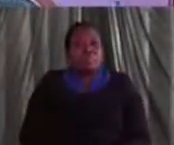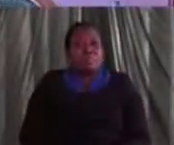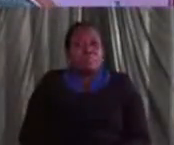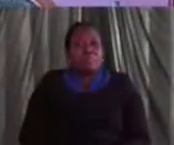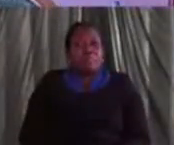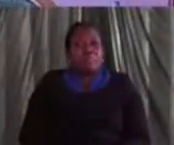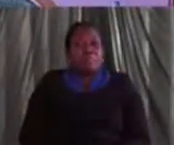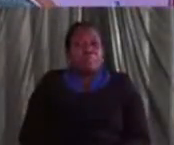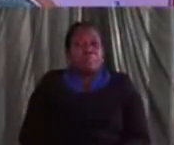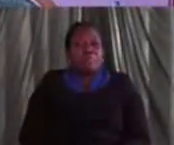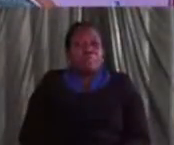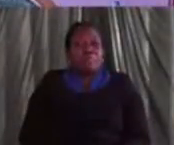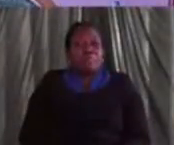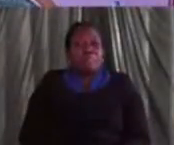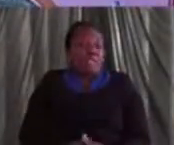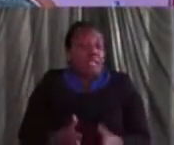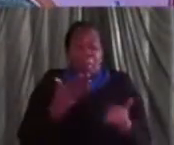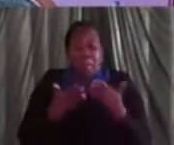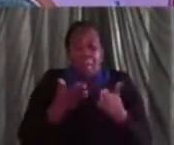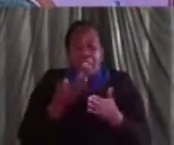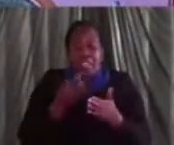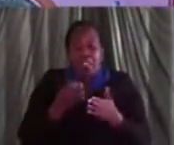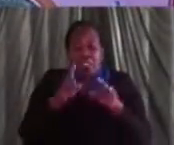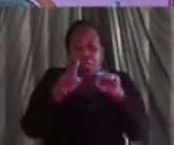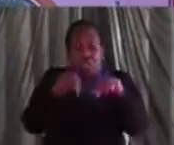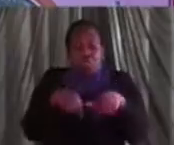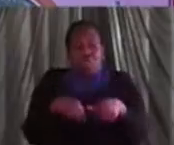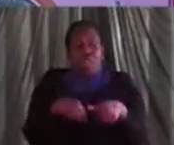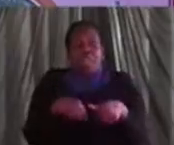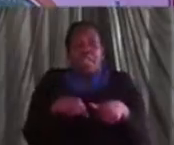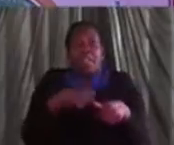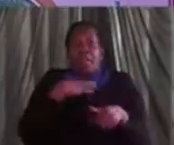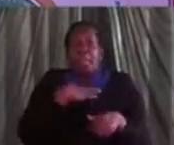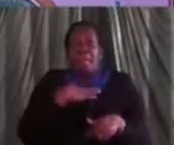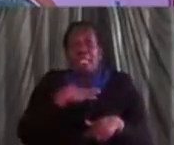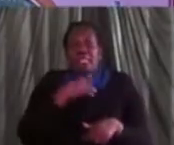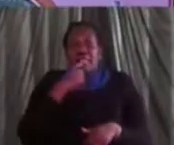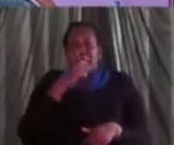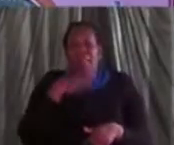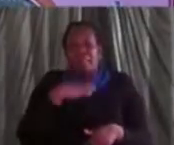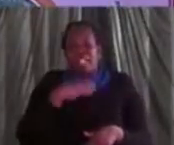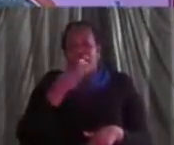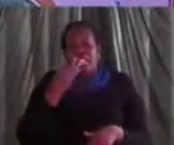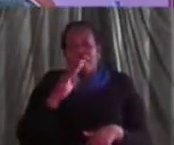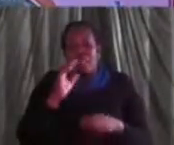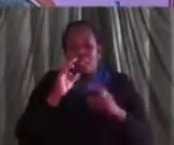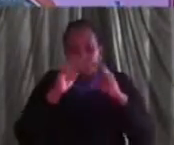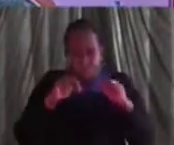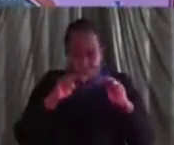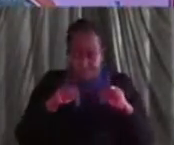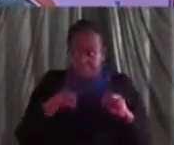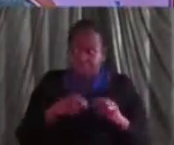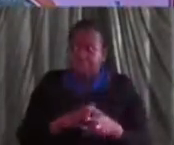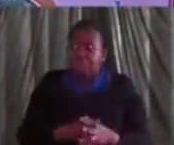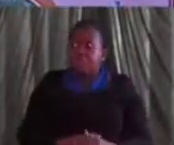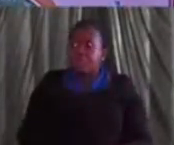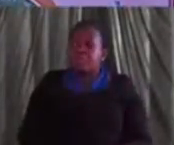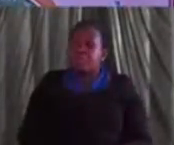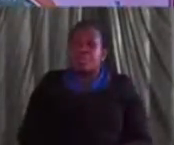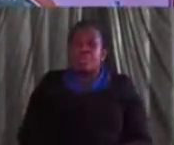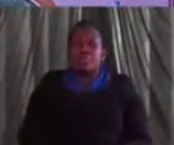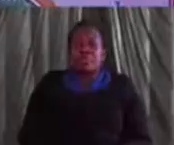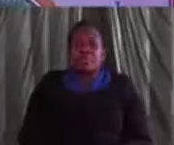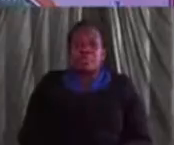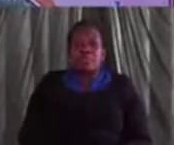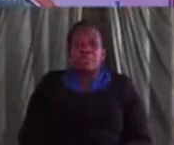that. And if you require it, then please tell me so that I can look for them. Commissioner, already maybe you can explain how